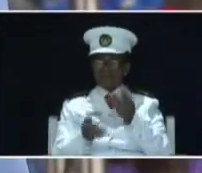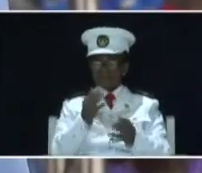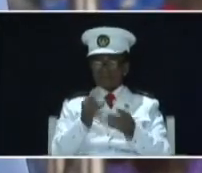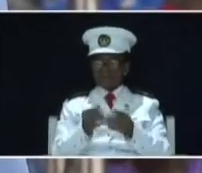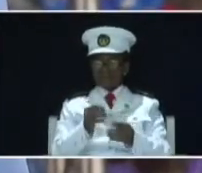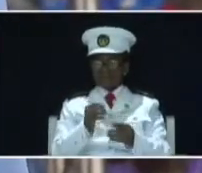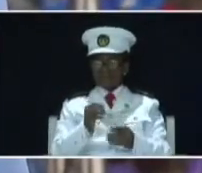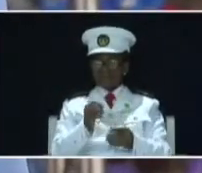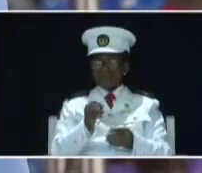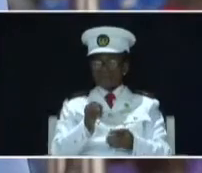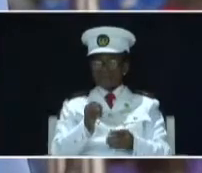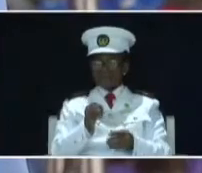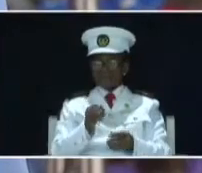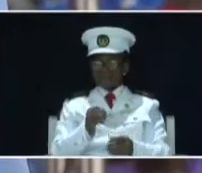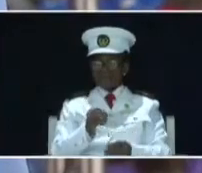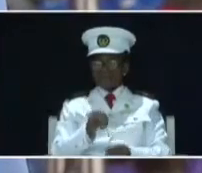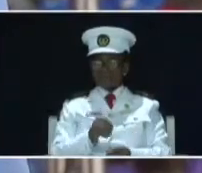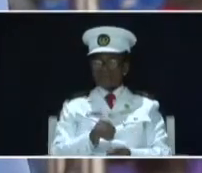Exodus chapter 3,